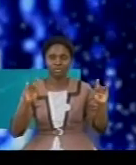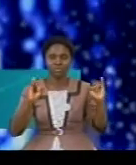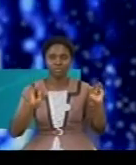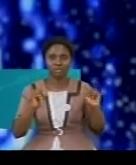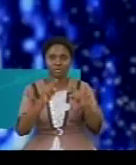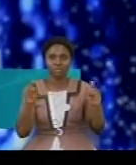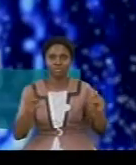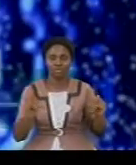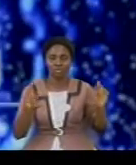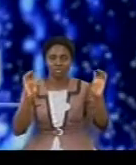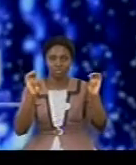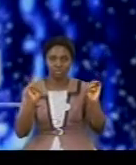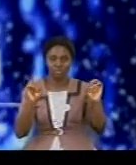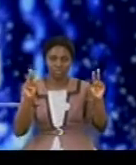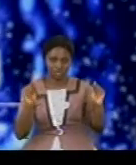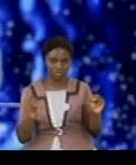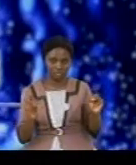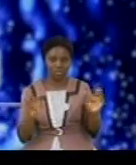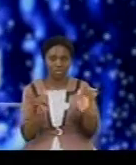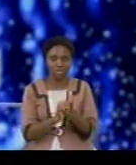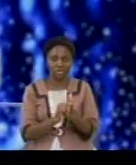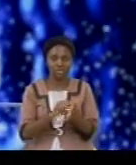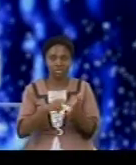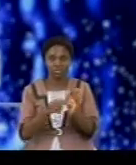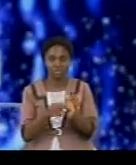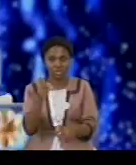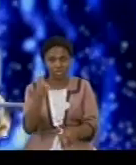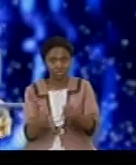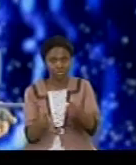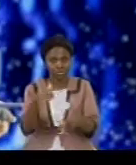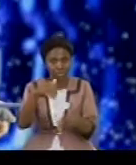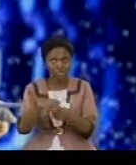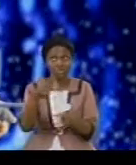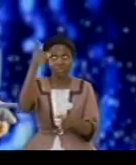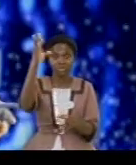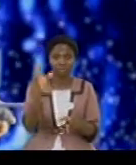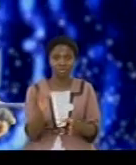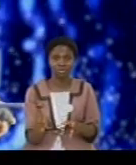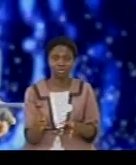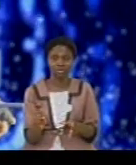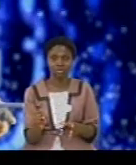kingdom. Though they may be presently living here on earth,